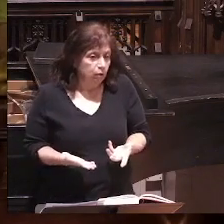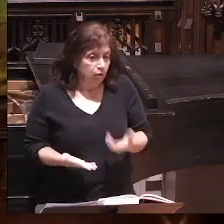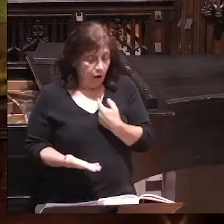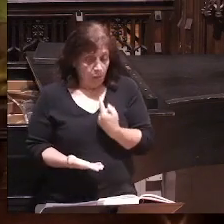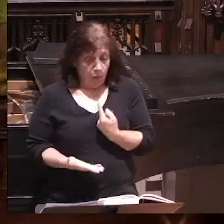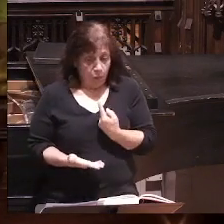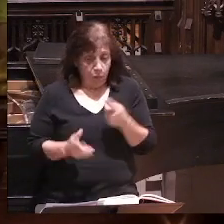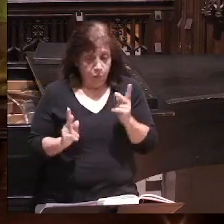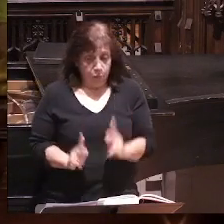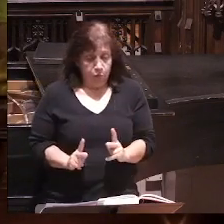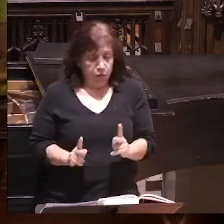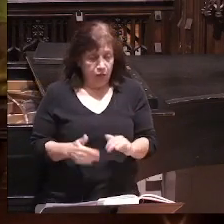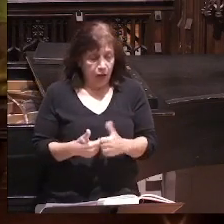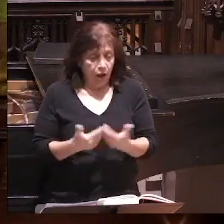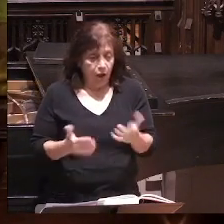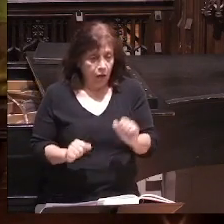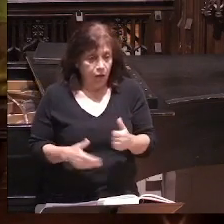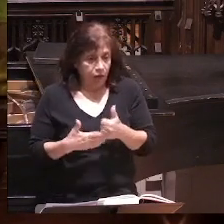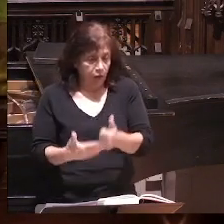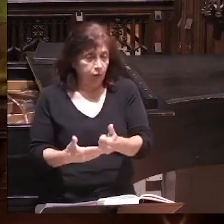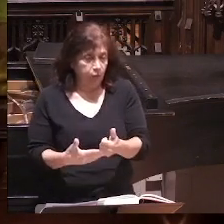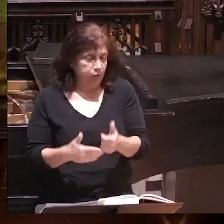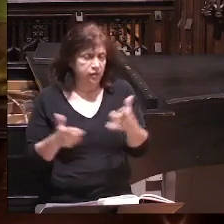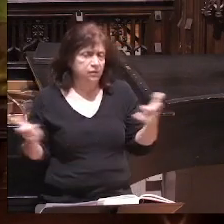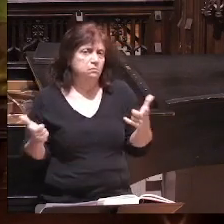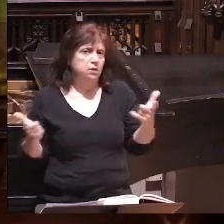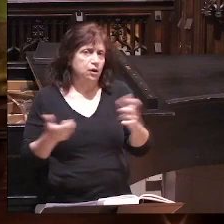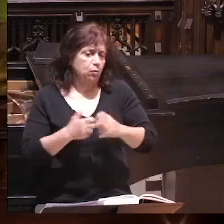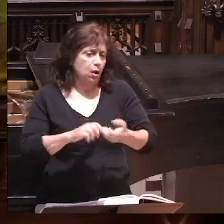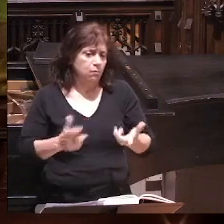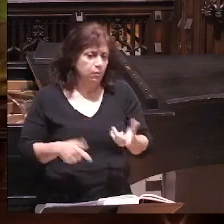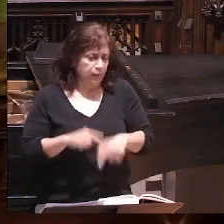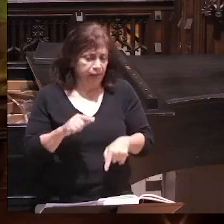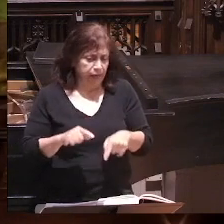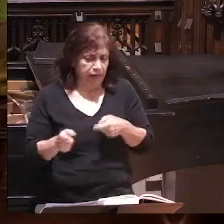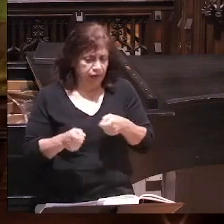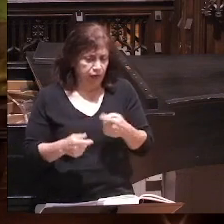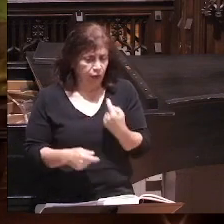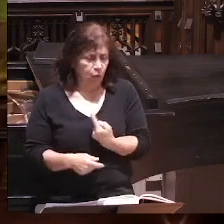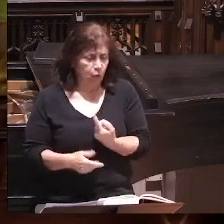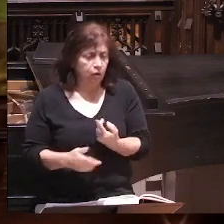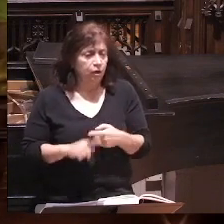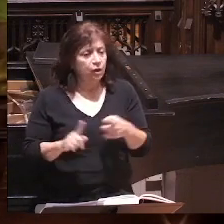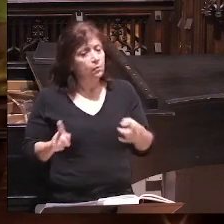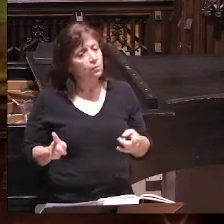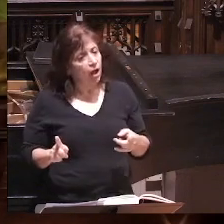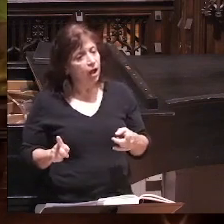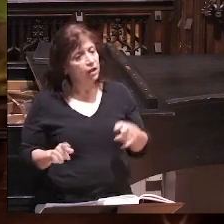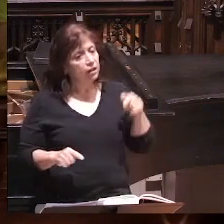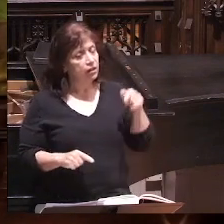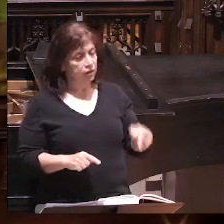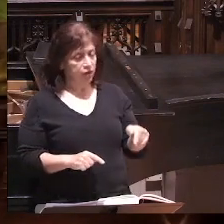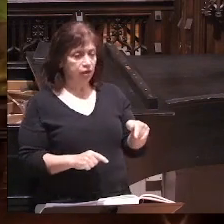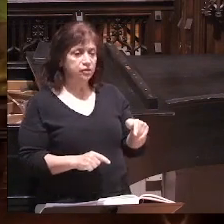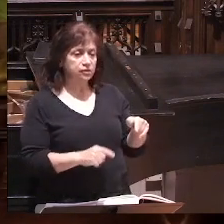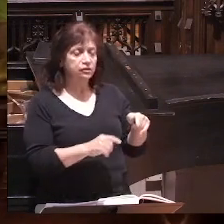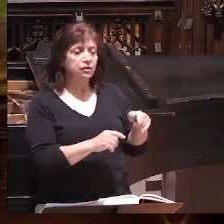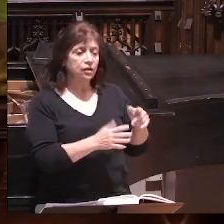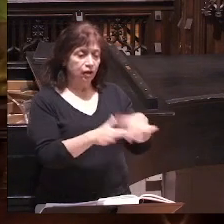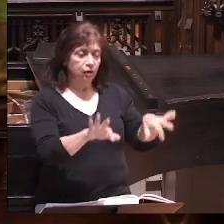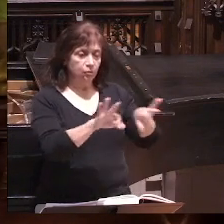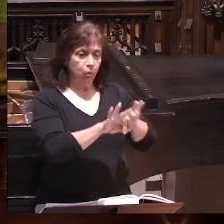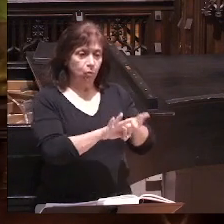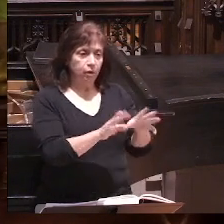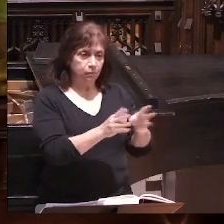solo person can do. It seems to be too much. But this is where this forum, this really